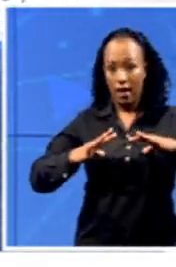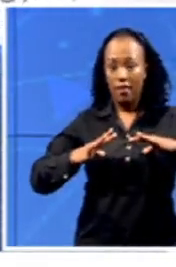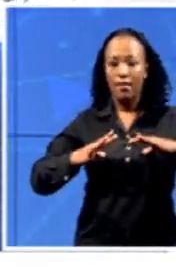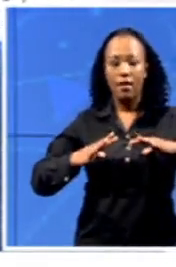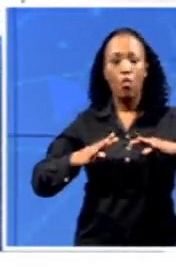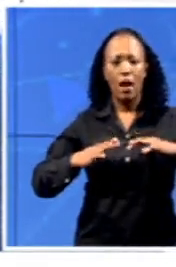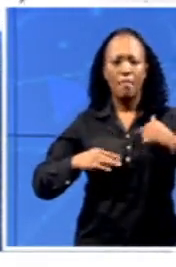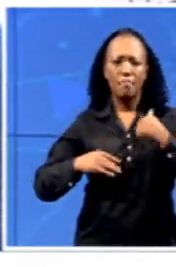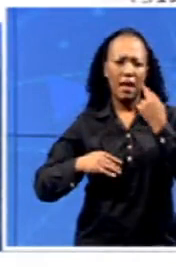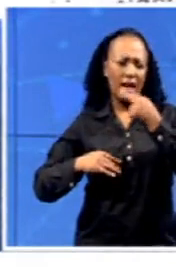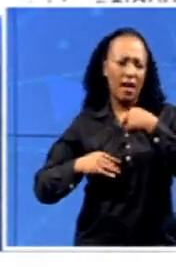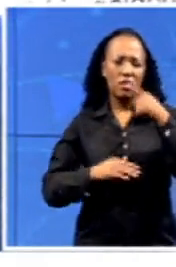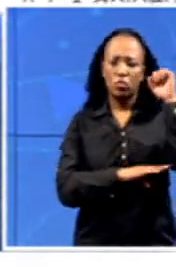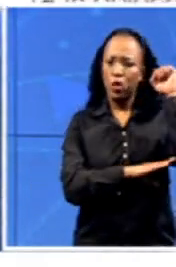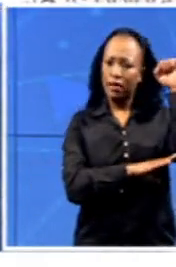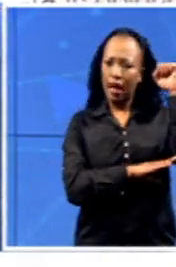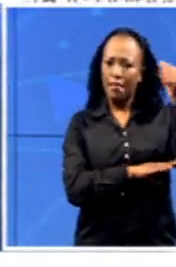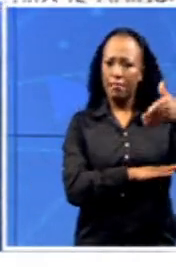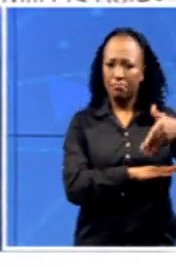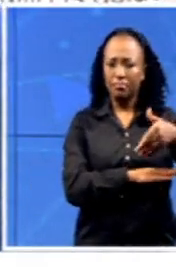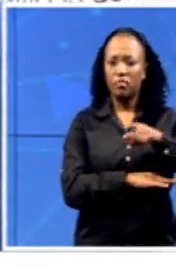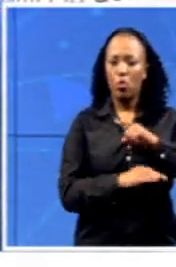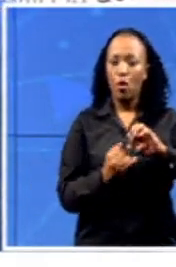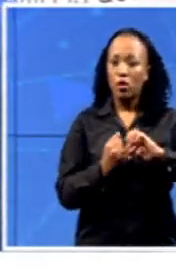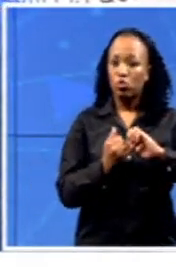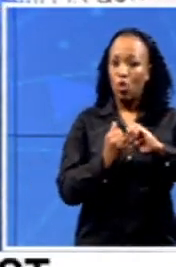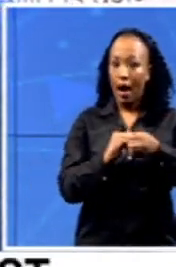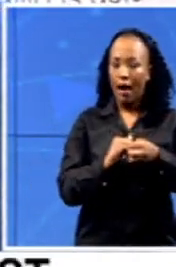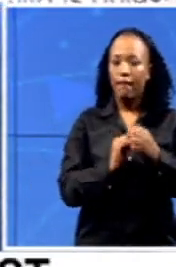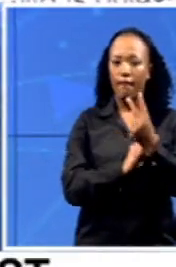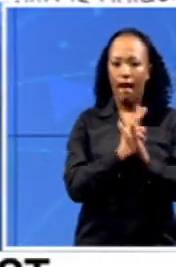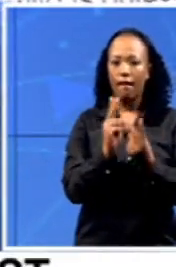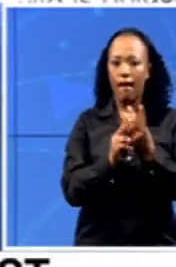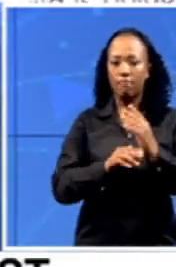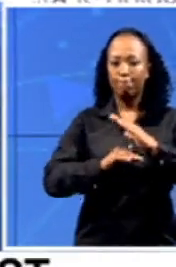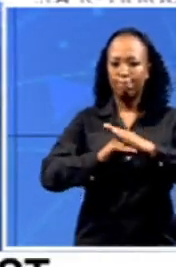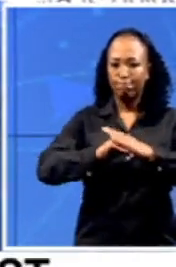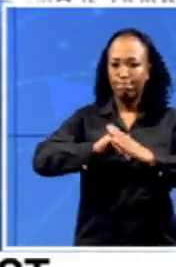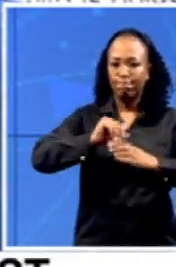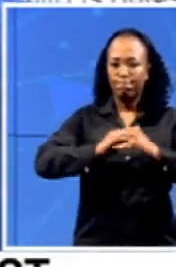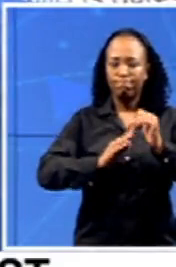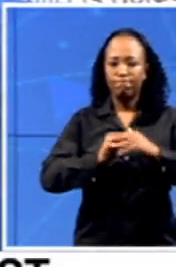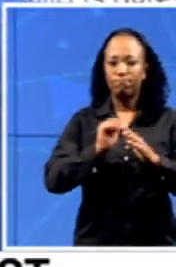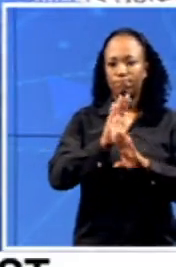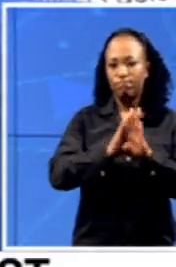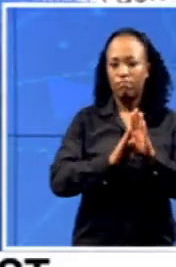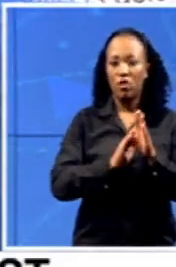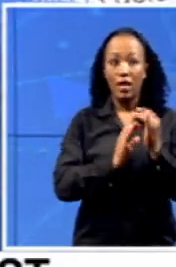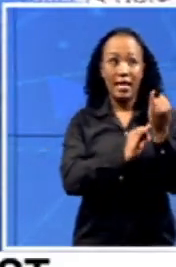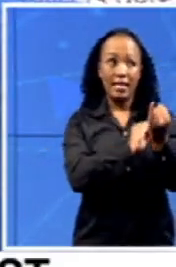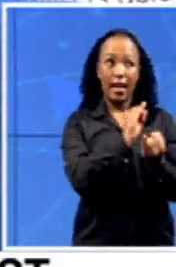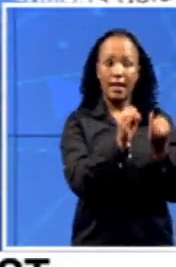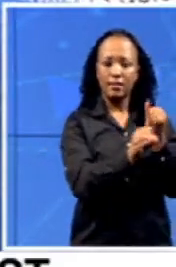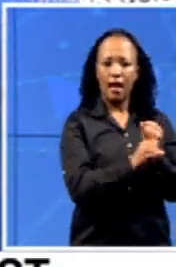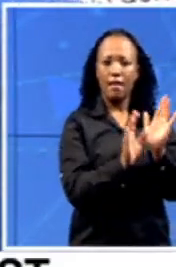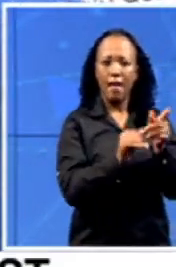to be at Indaba, and I think we're all here to try to rekindle the start of tourism, not only with the internationals but with the locals. As